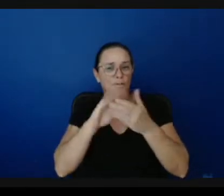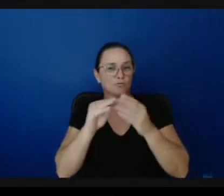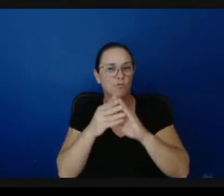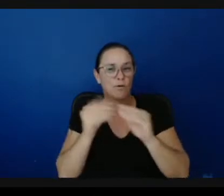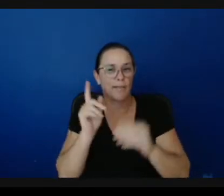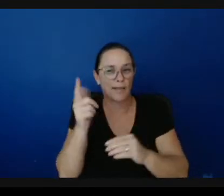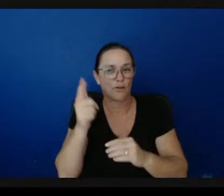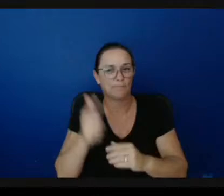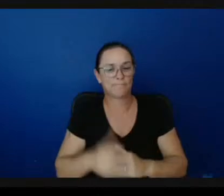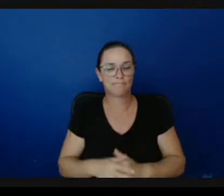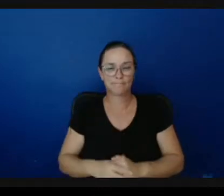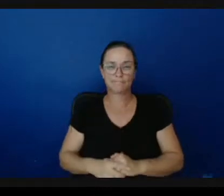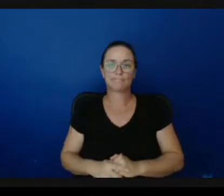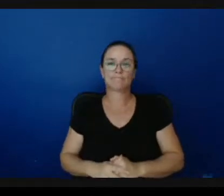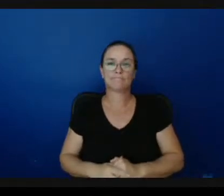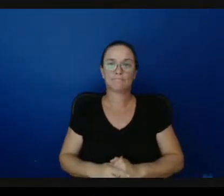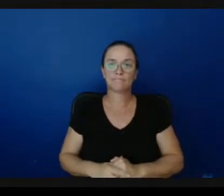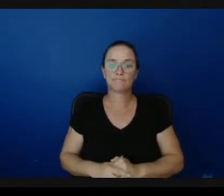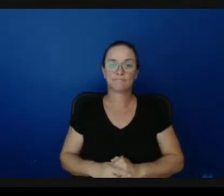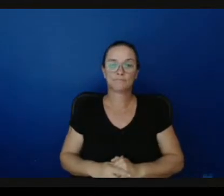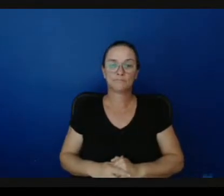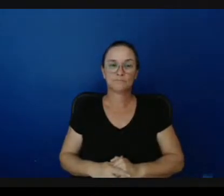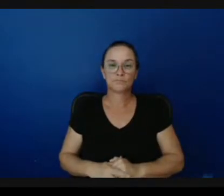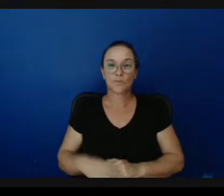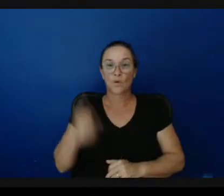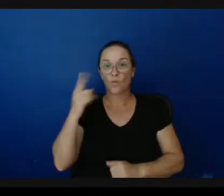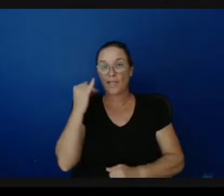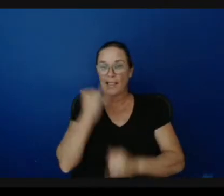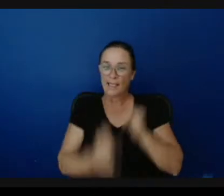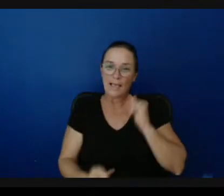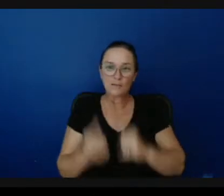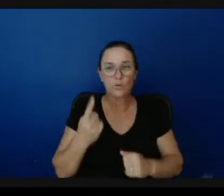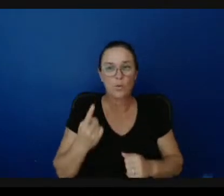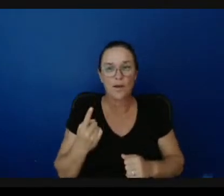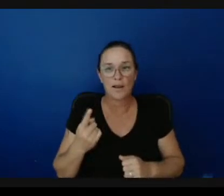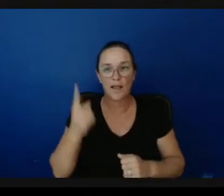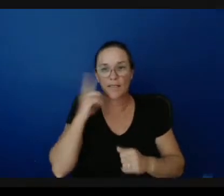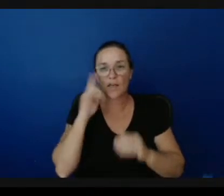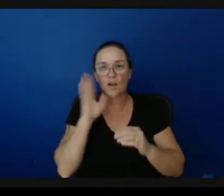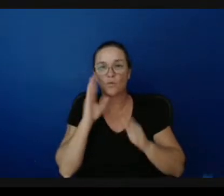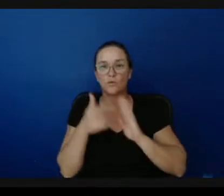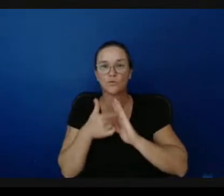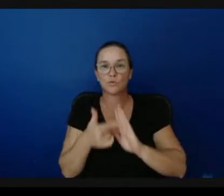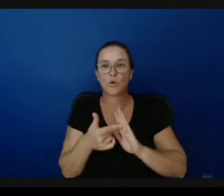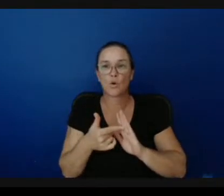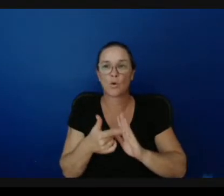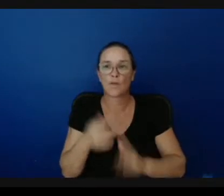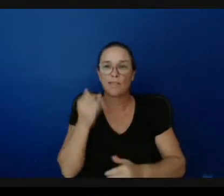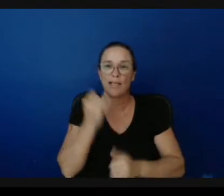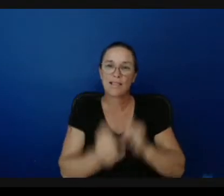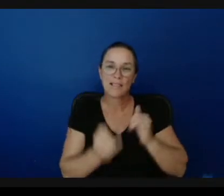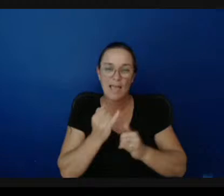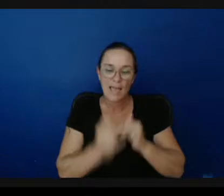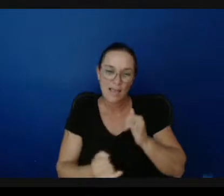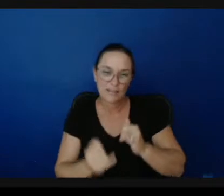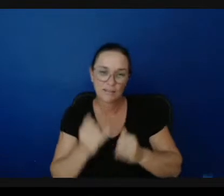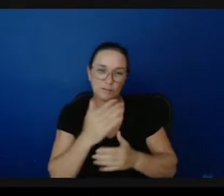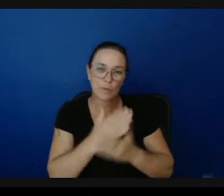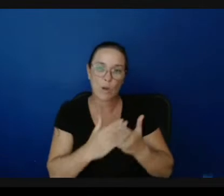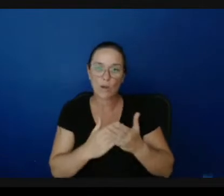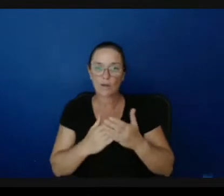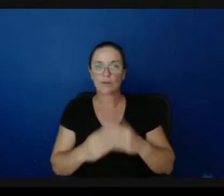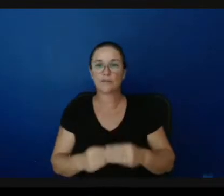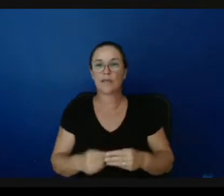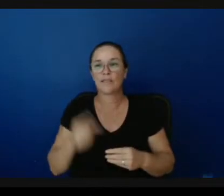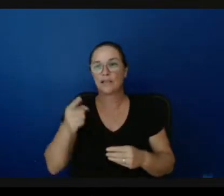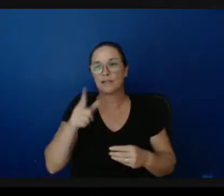future. And one last one here, I just thought I would play a little bit of the last phase of this V1, the live